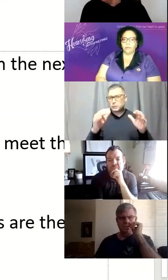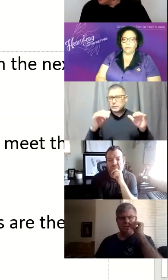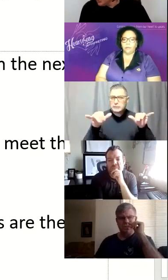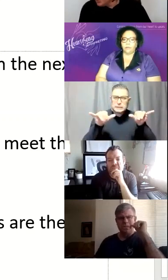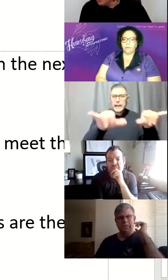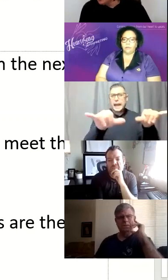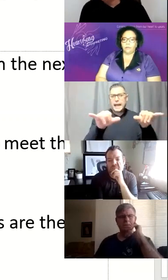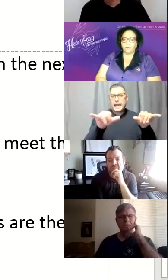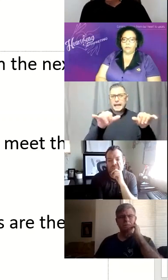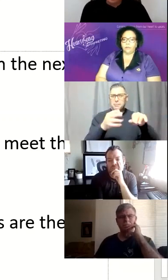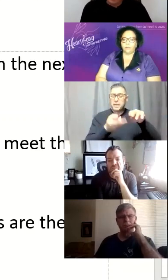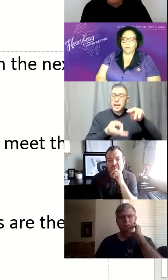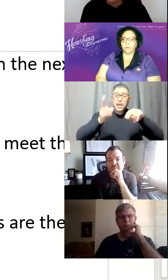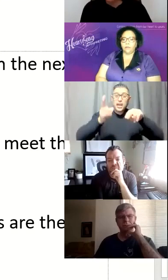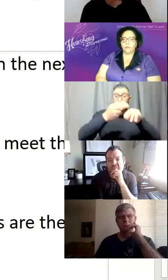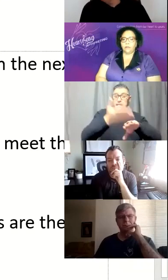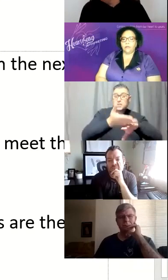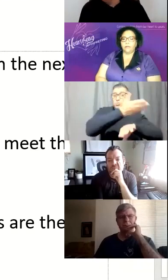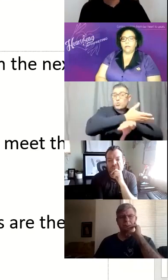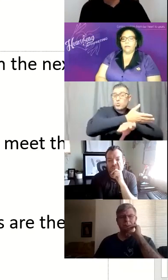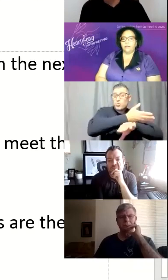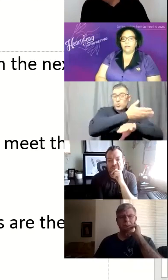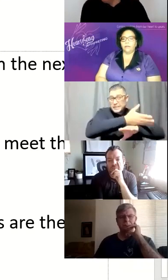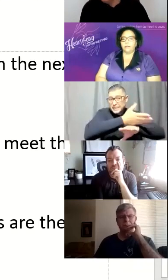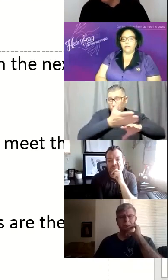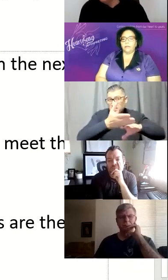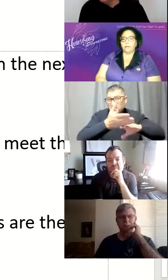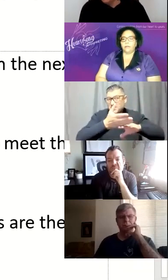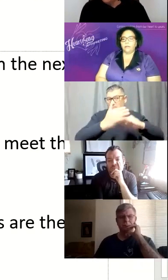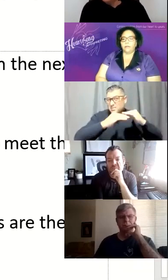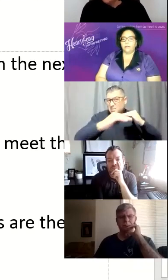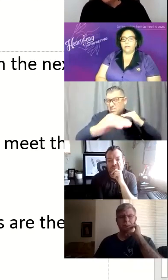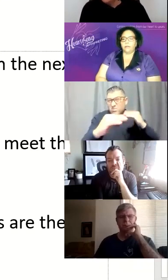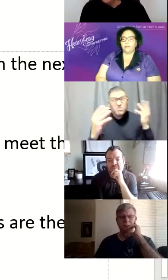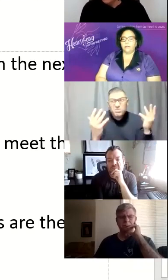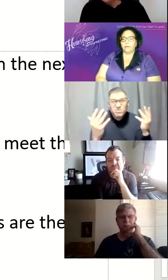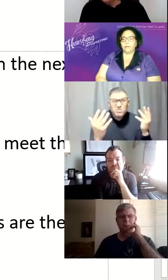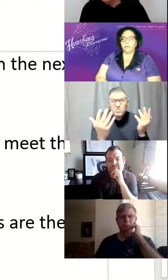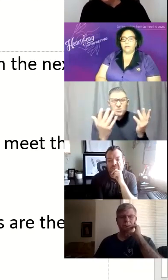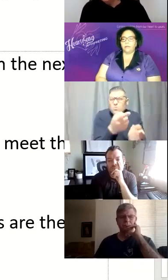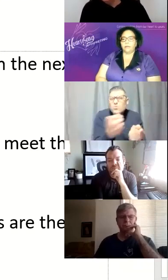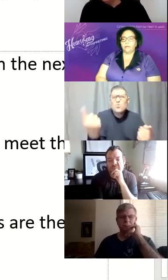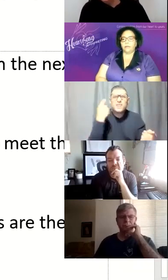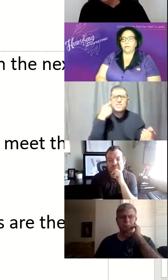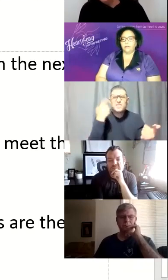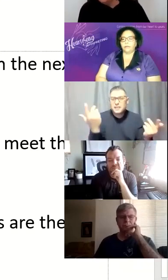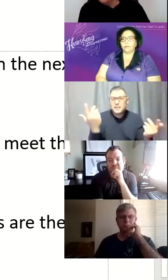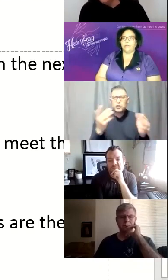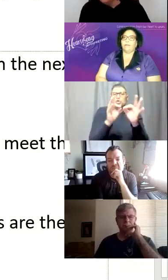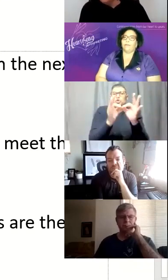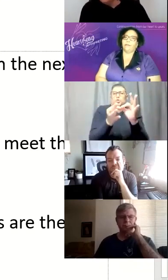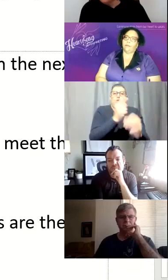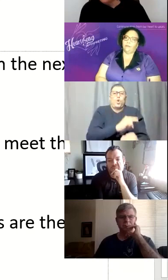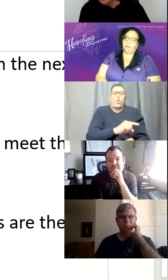it increasing, decreasing? Do you have any insights on that?